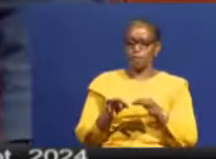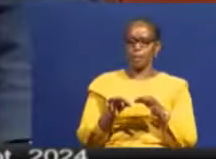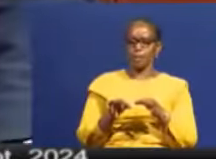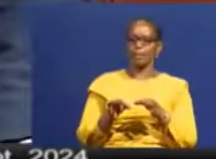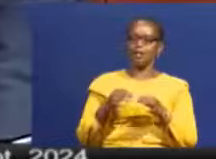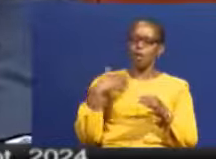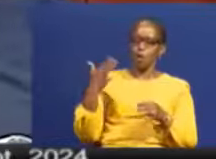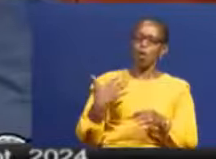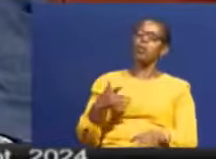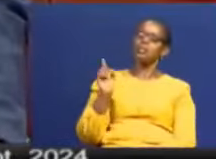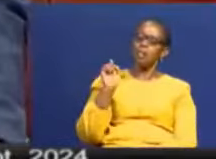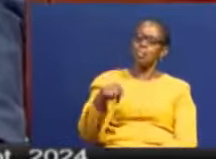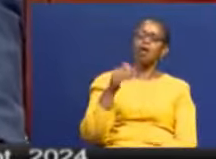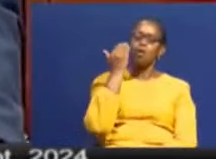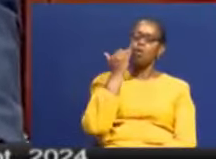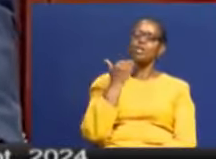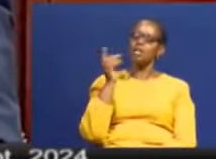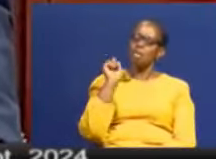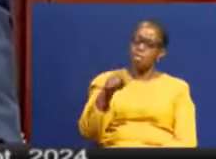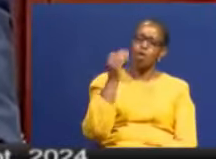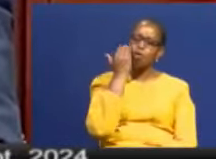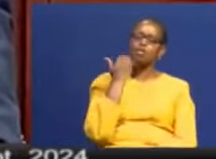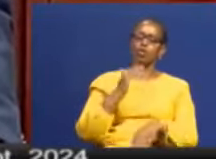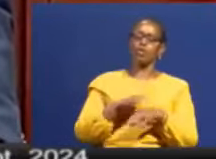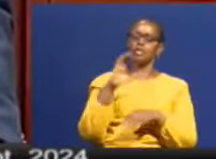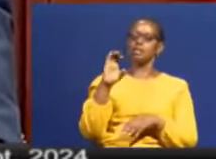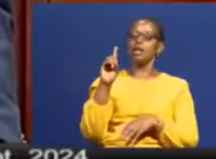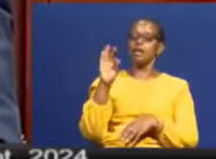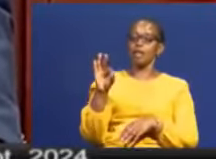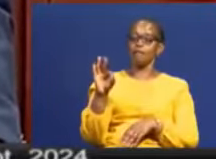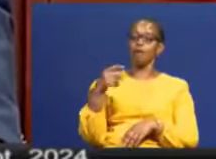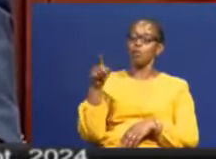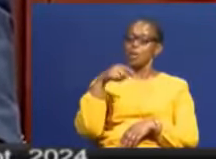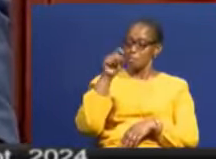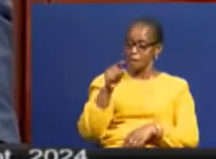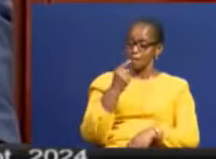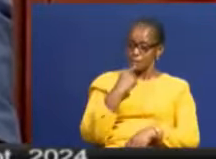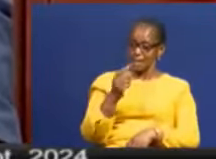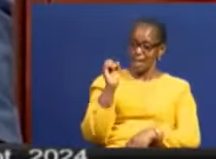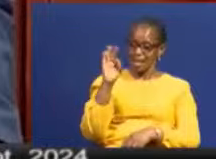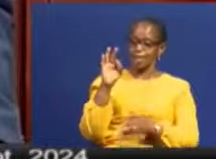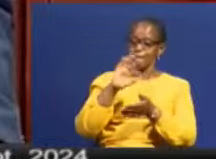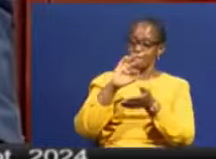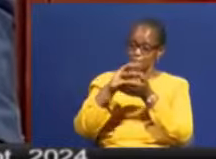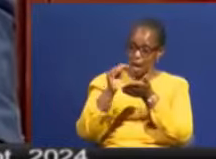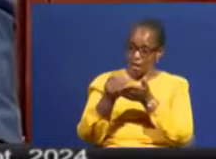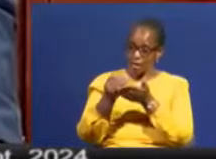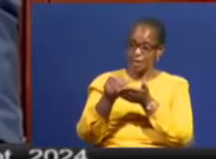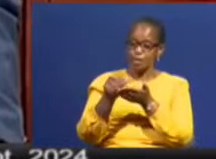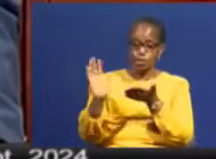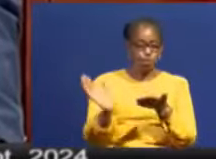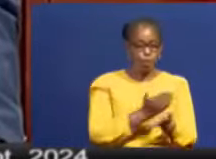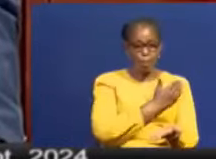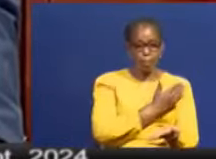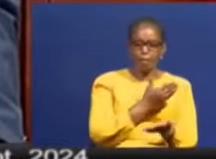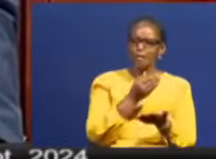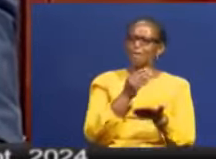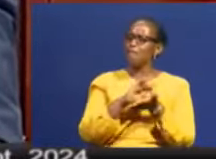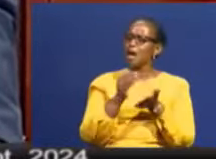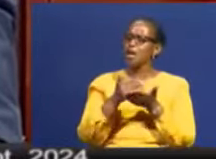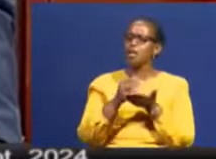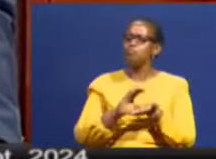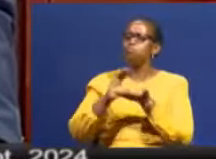on instigation of these others. We must tell them that even if these funds went away, they will not go to the governors, they will not go to those who think